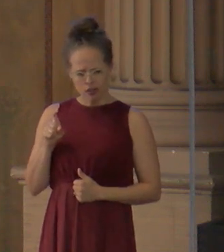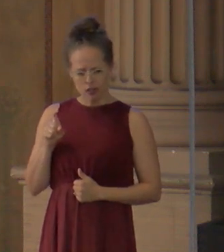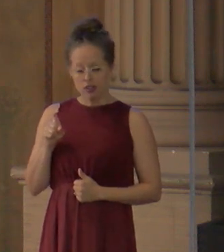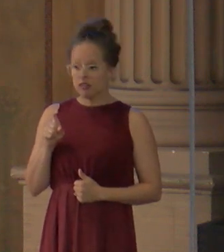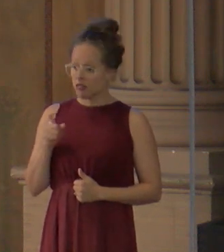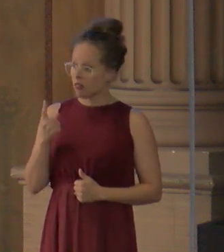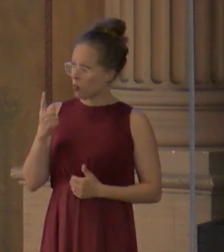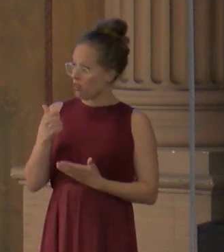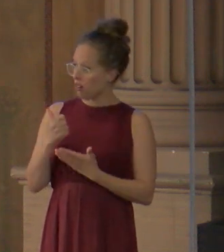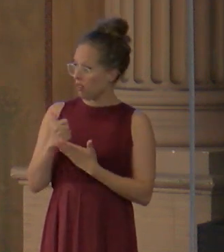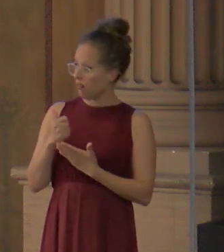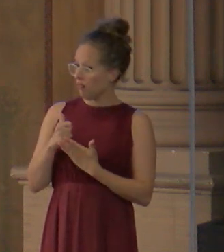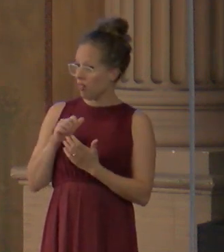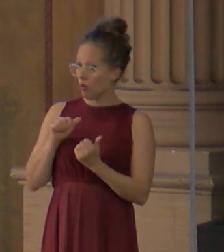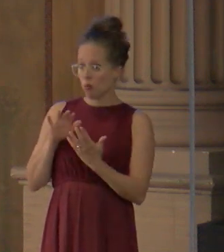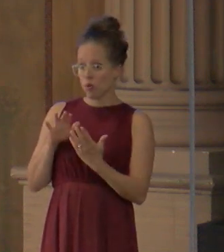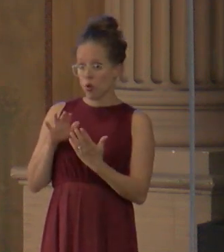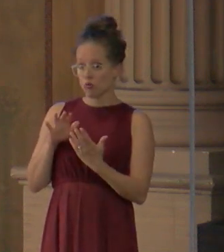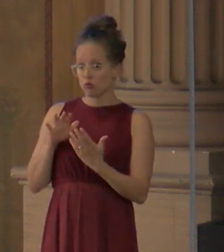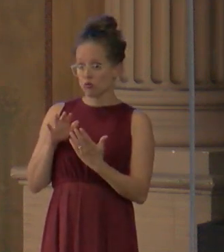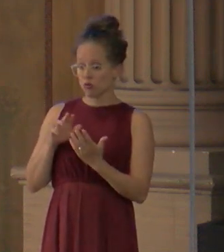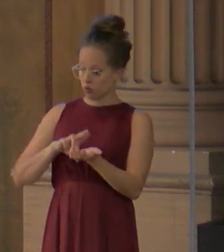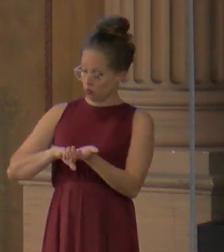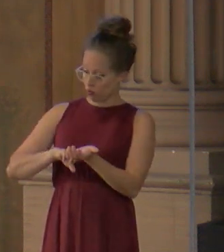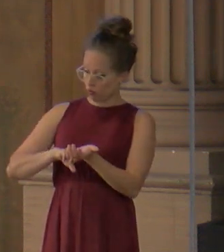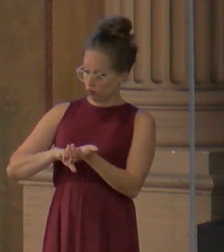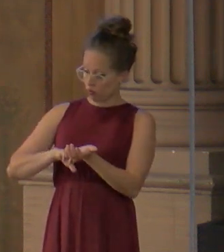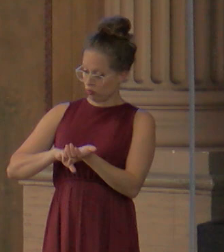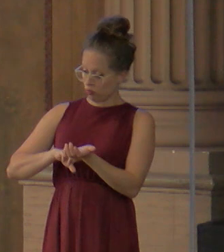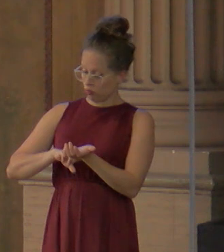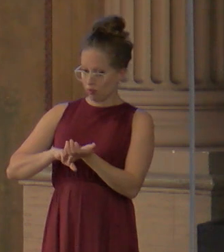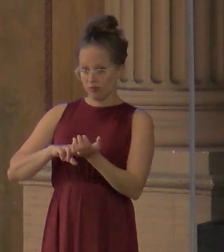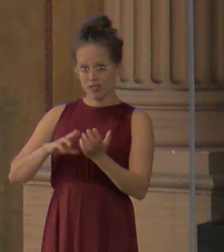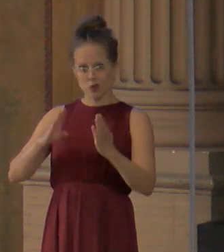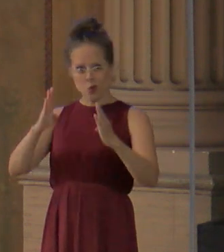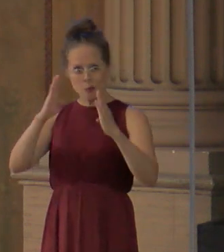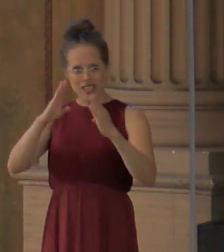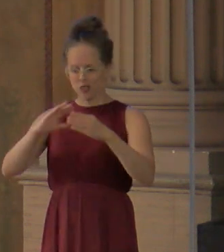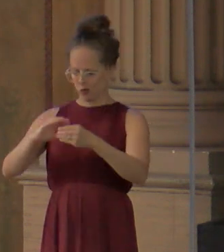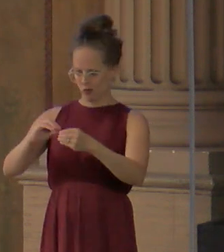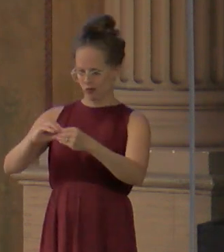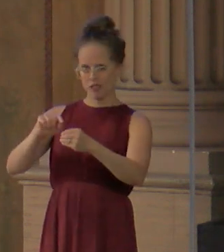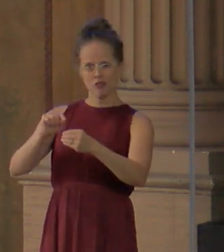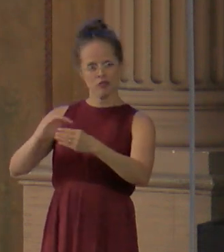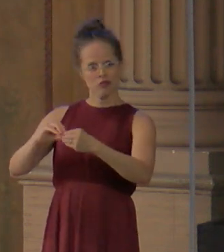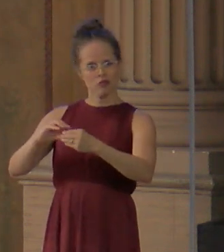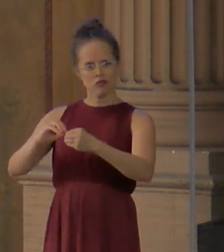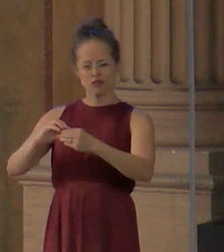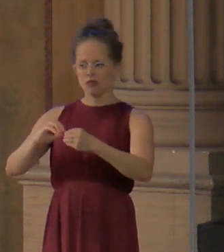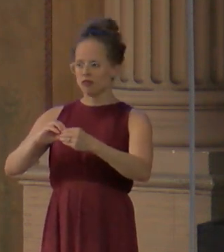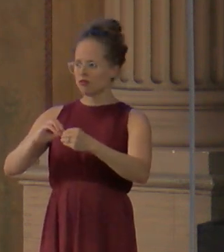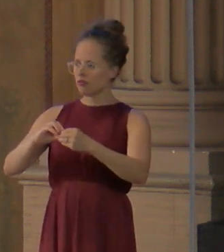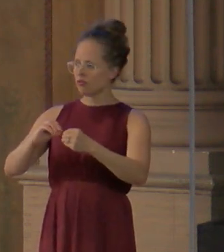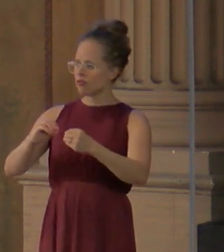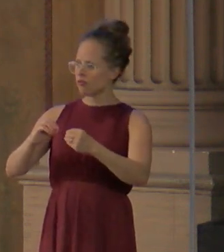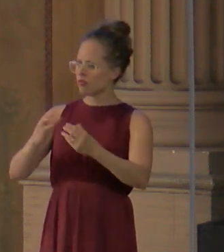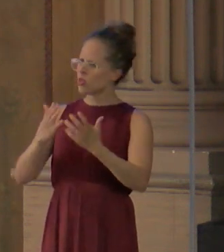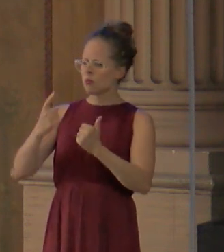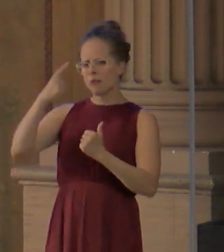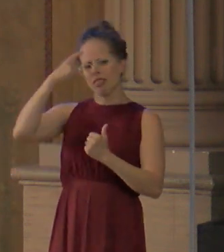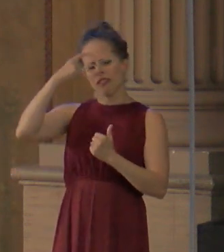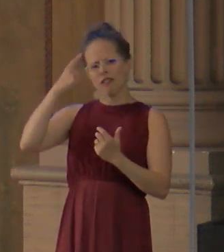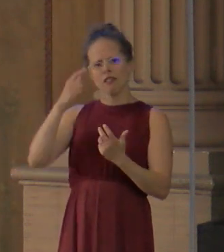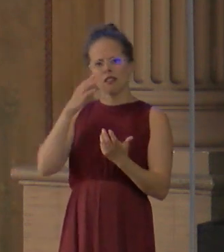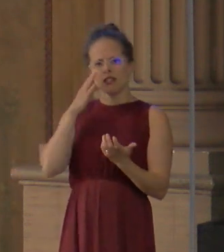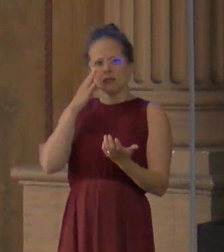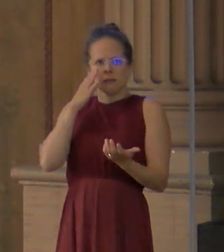One helpful way to gauge your heart is by gauging your speech. It might be good for you to ask some questions of